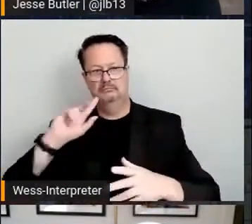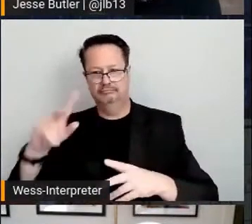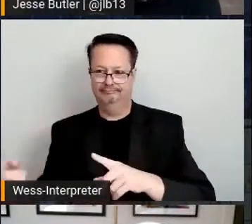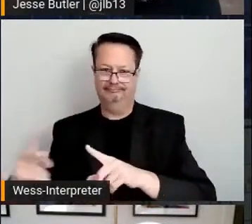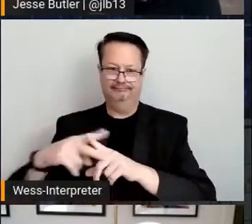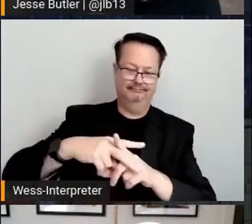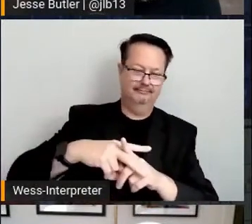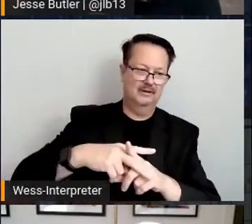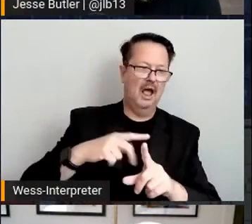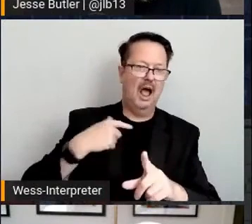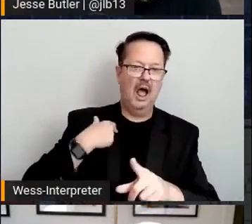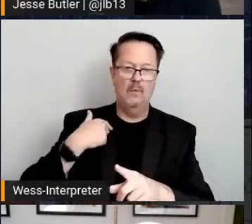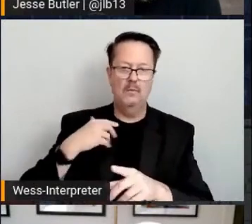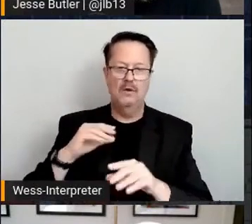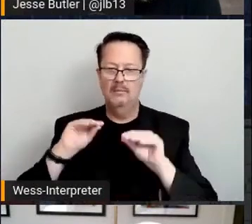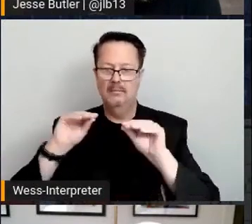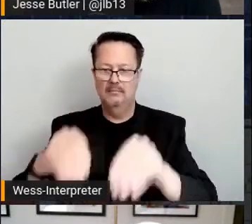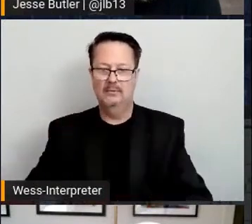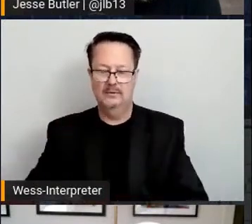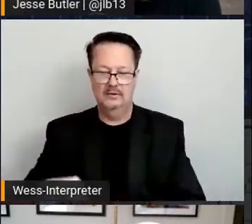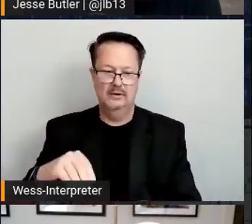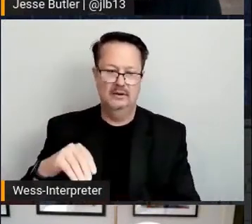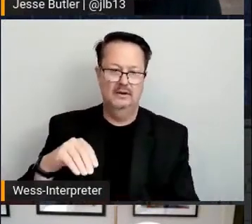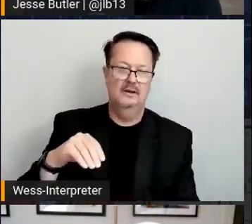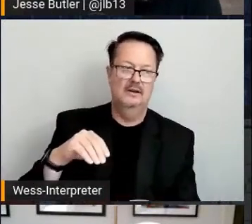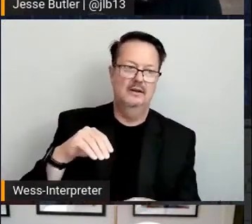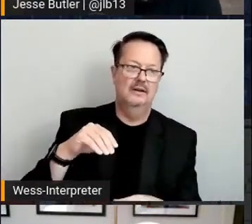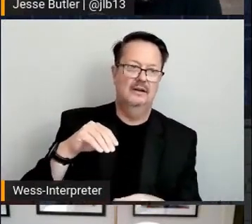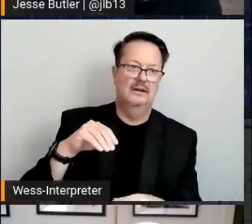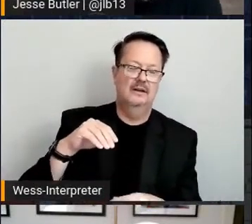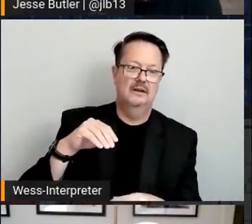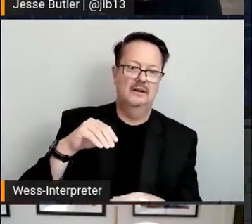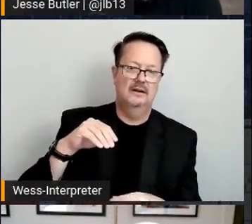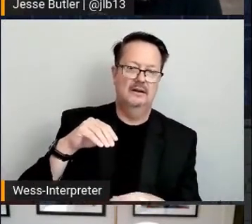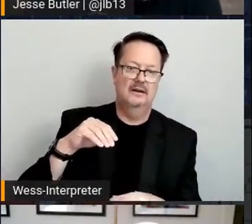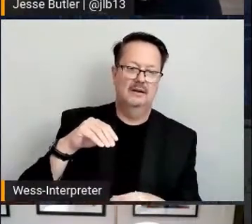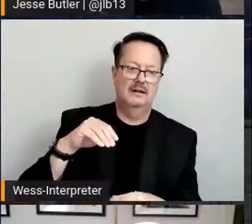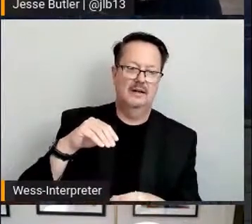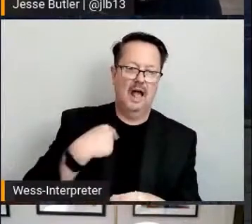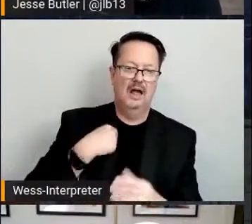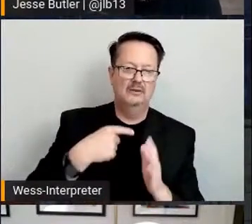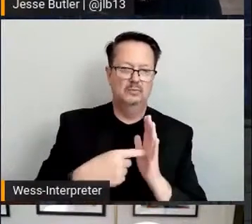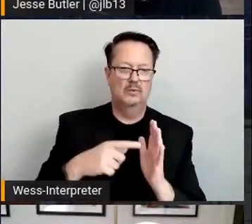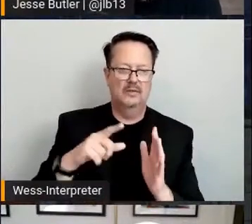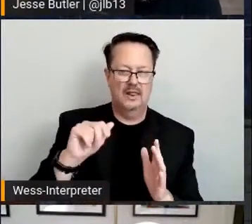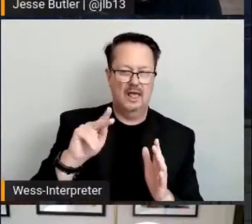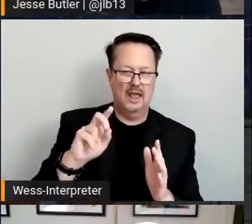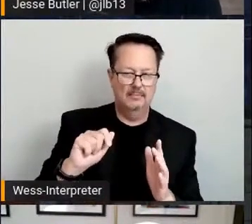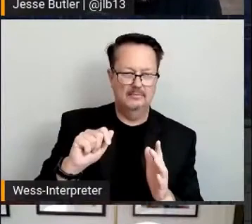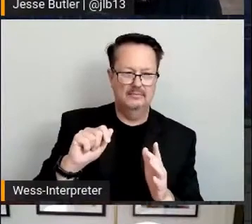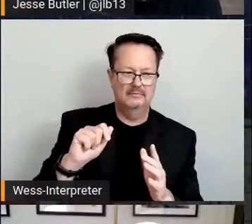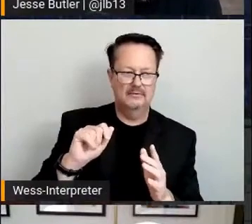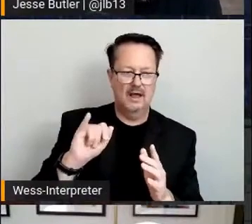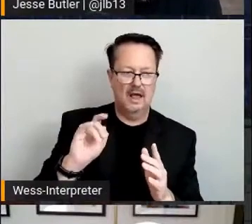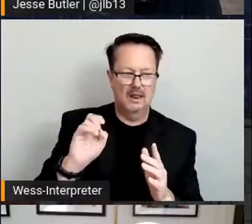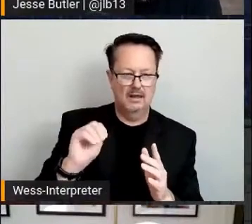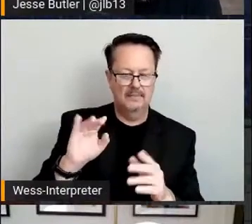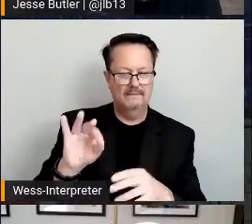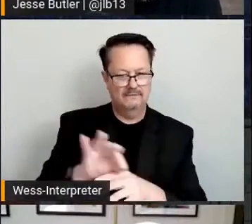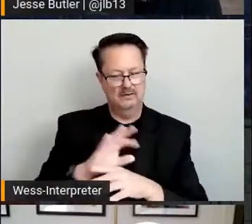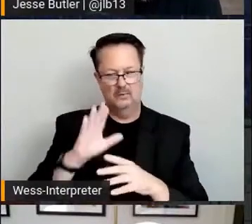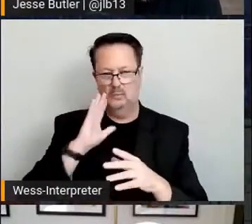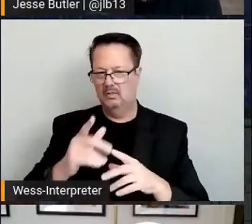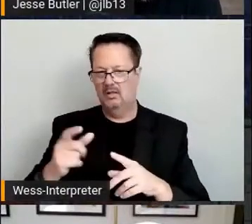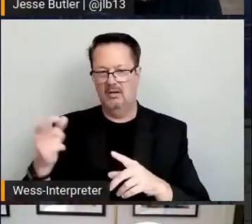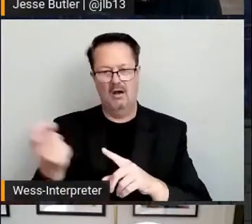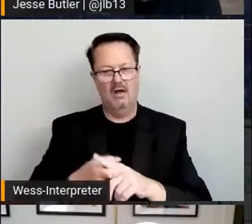I'm gonna call put item first. So as I showed in the Lambda function, this function will just generate a UID and put it in the